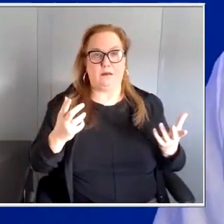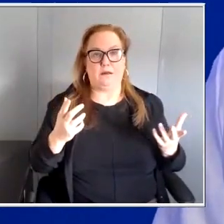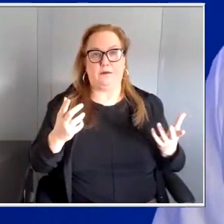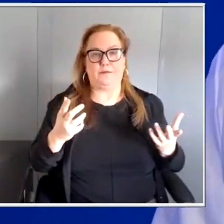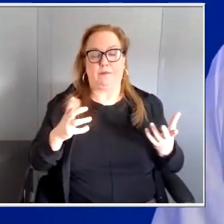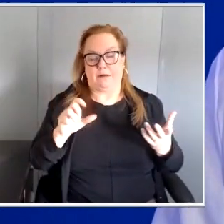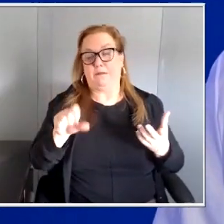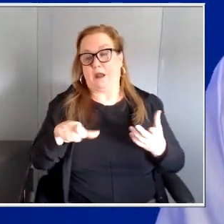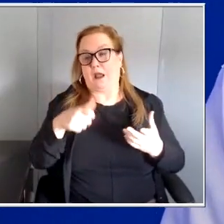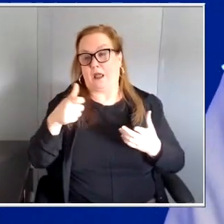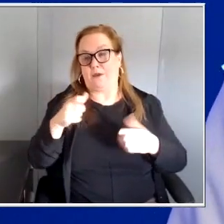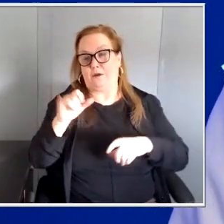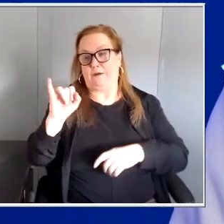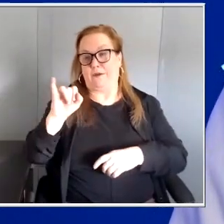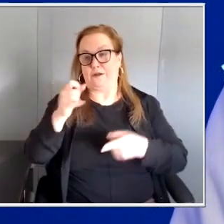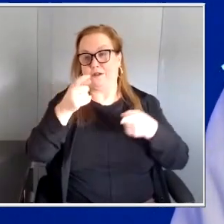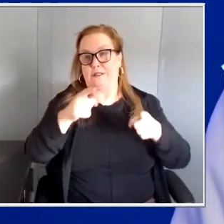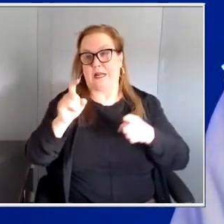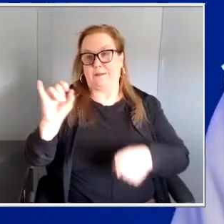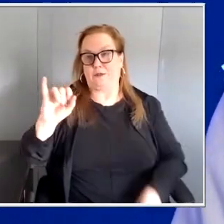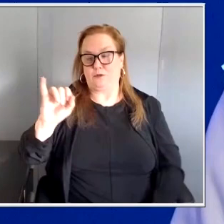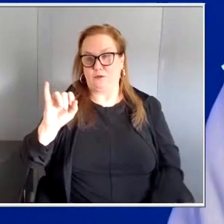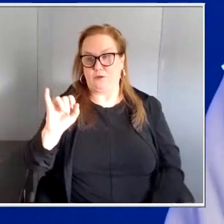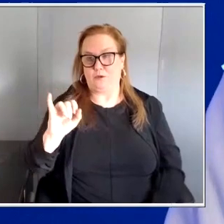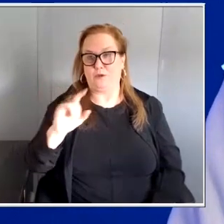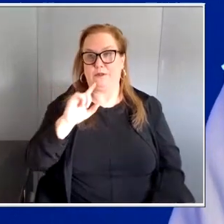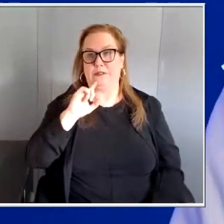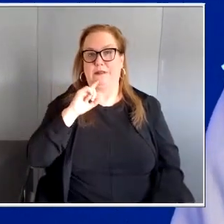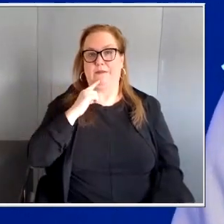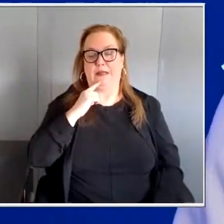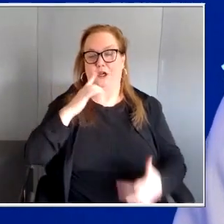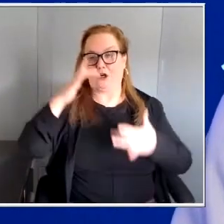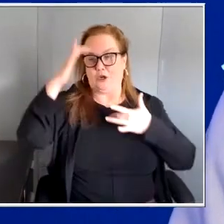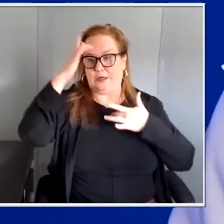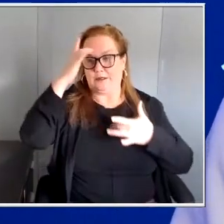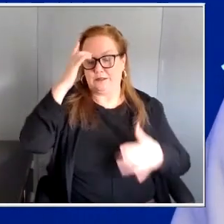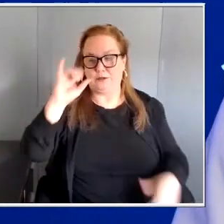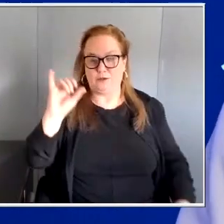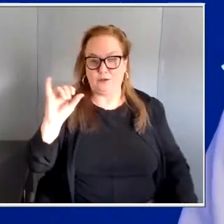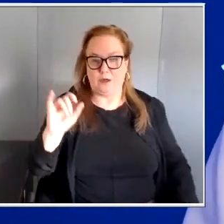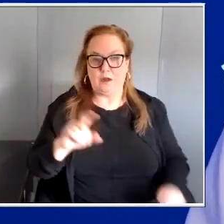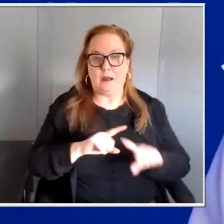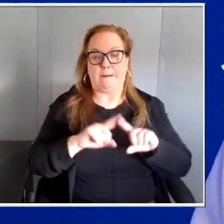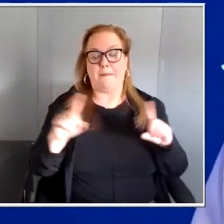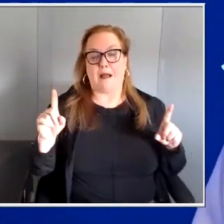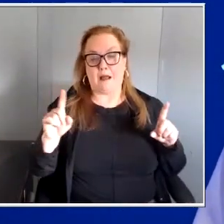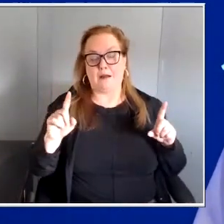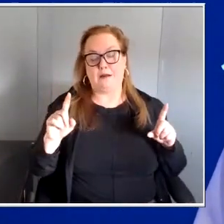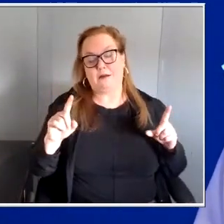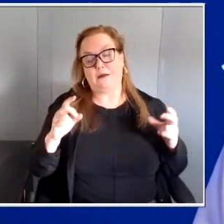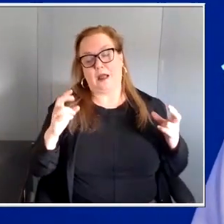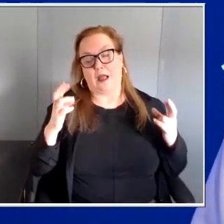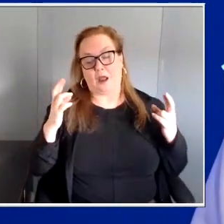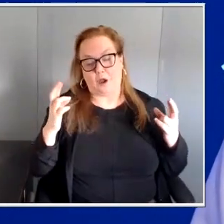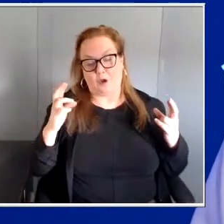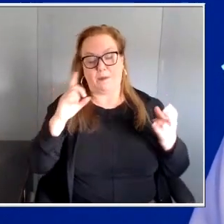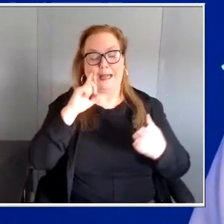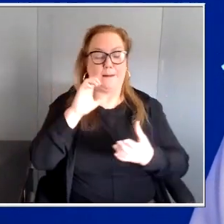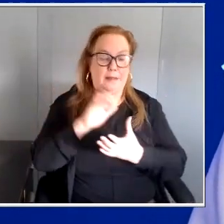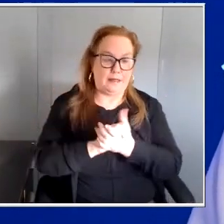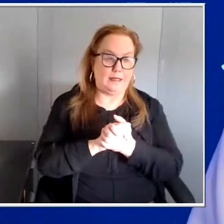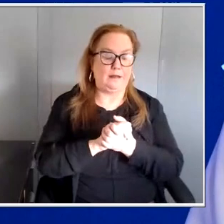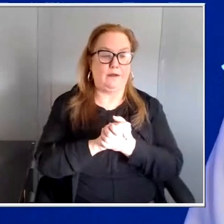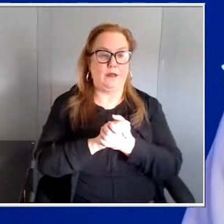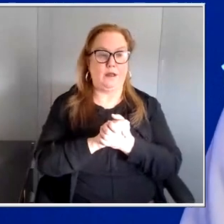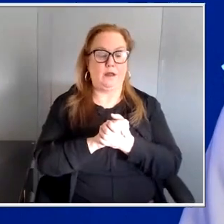other infections as well, especially severe illness. But I think and hope and believe that looking